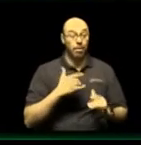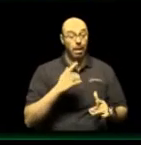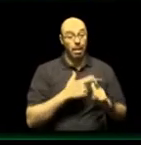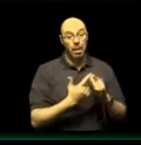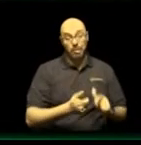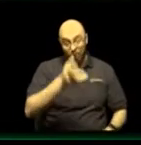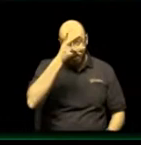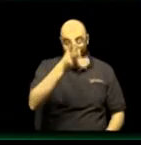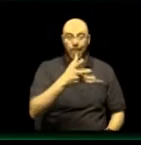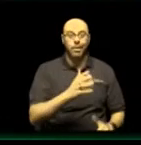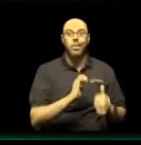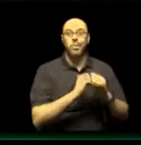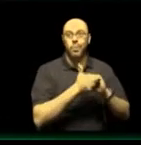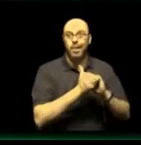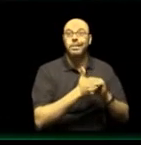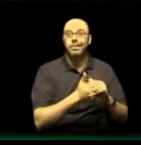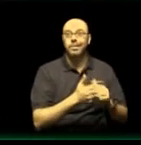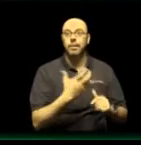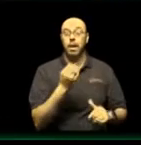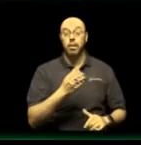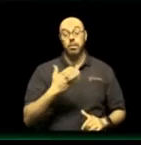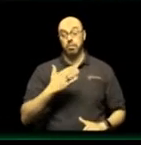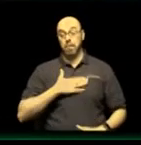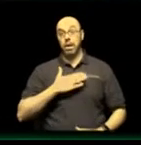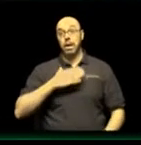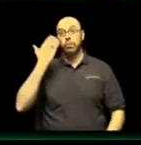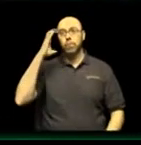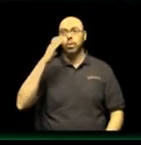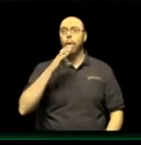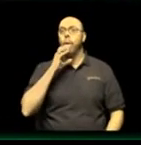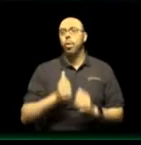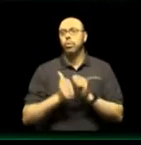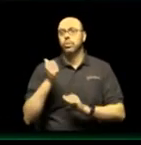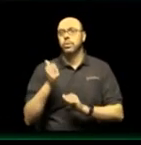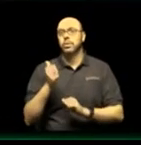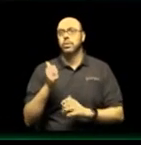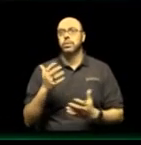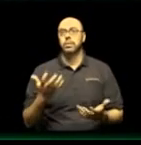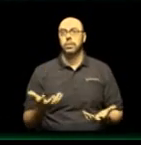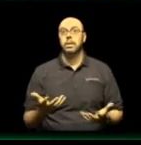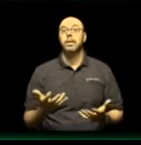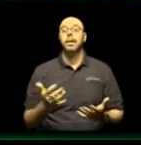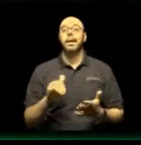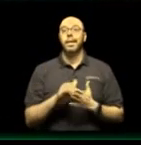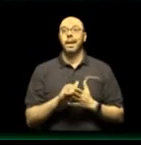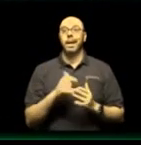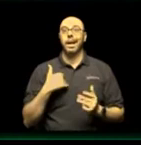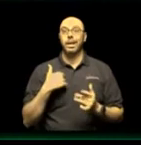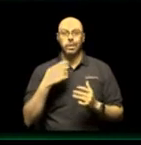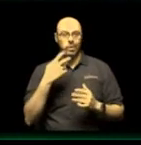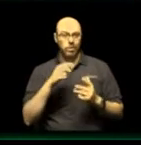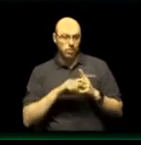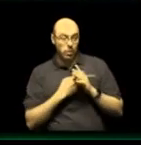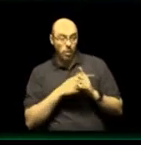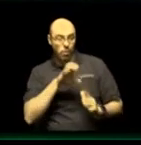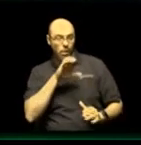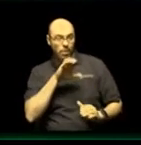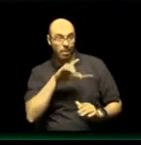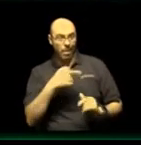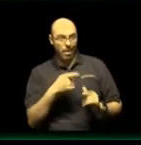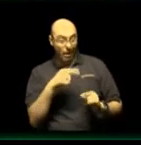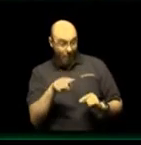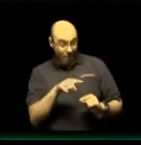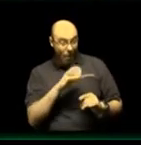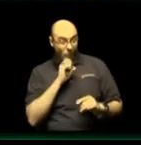racing. And my cousins, my oldest cousins race too. So I started watching them when I was 3 years old. And